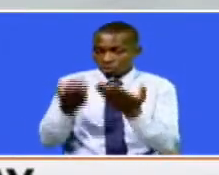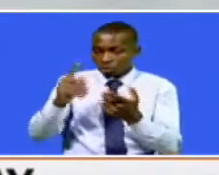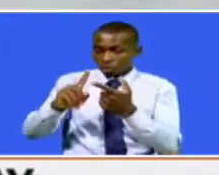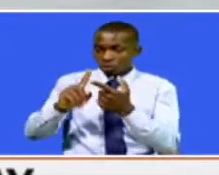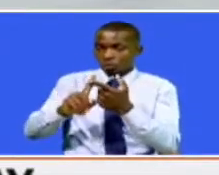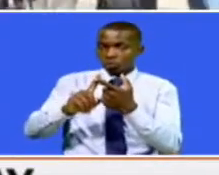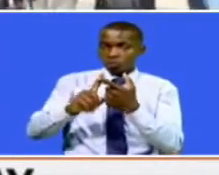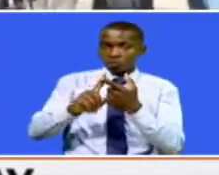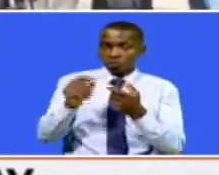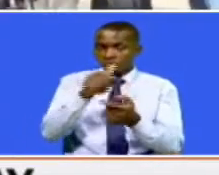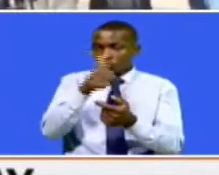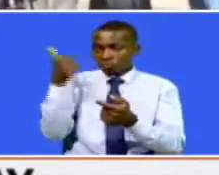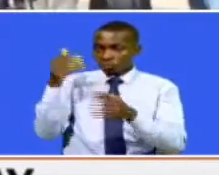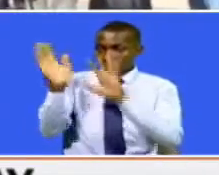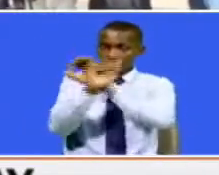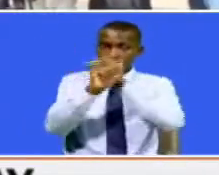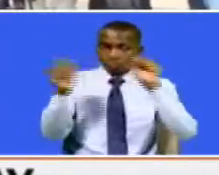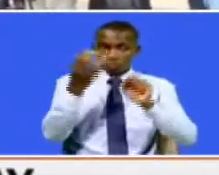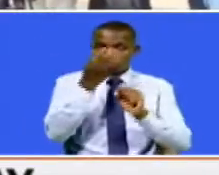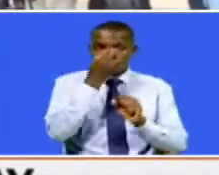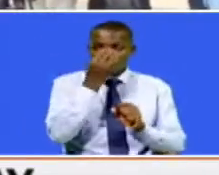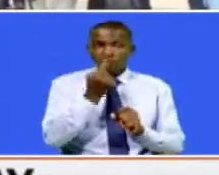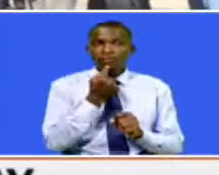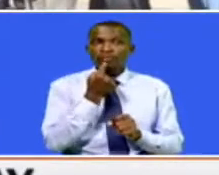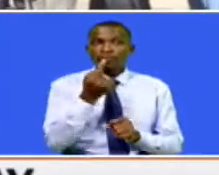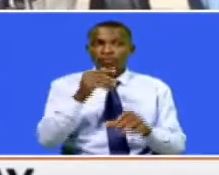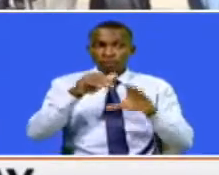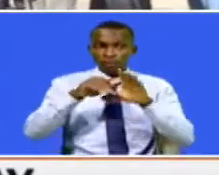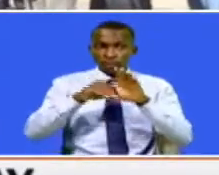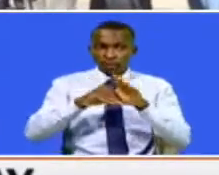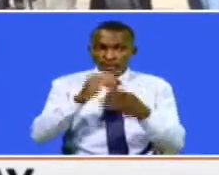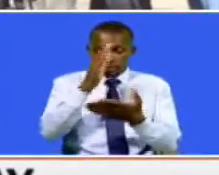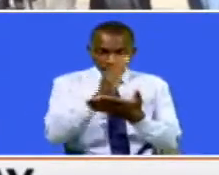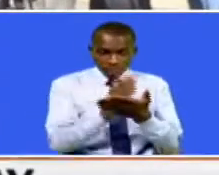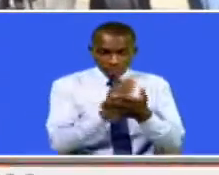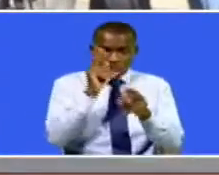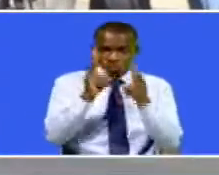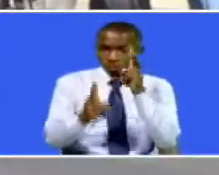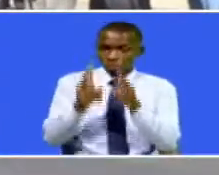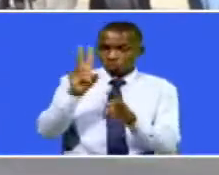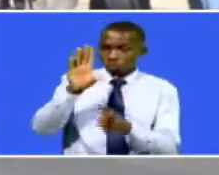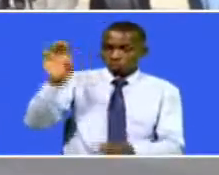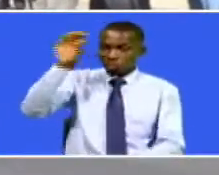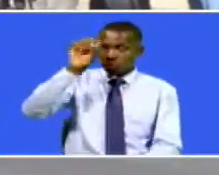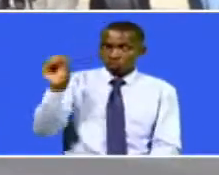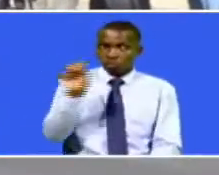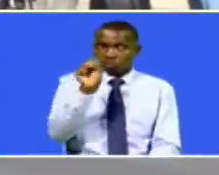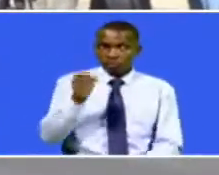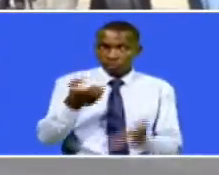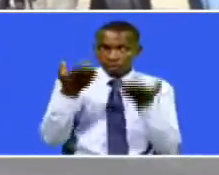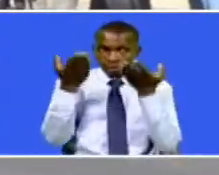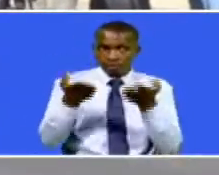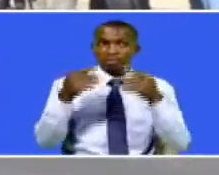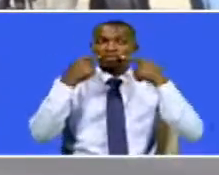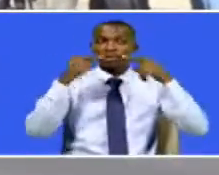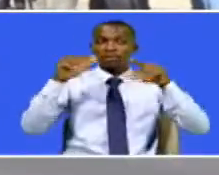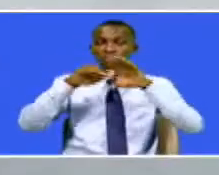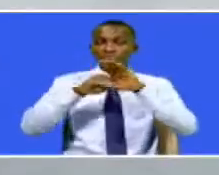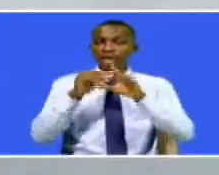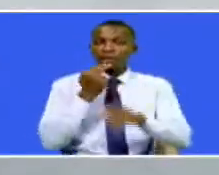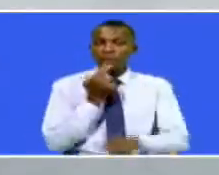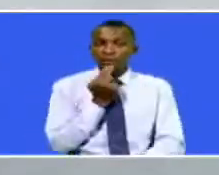his predecessors, Ruto's fate is on the hands of some of the 22 cabinet nominees he announced on